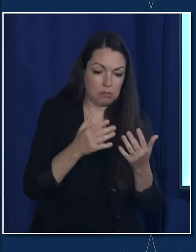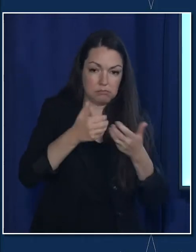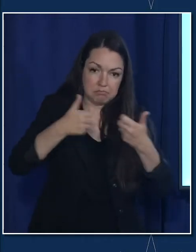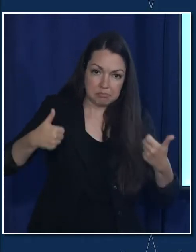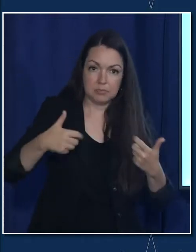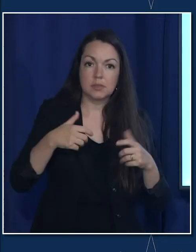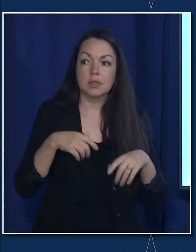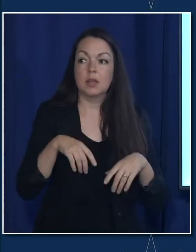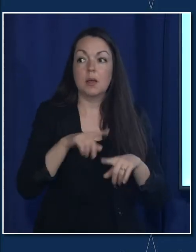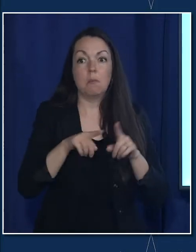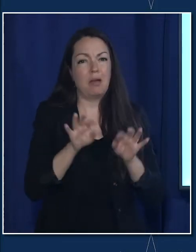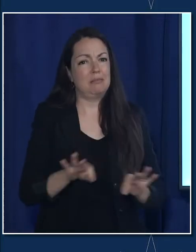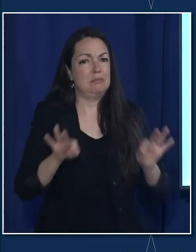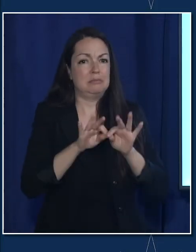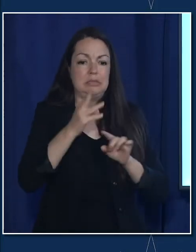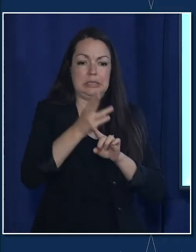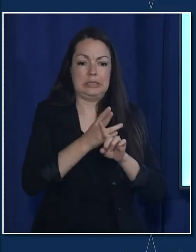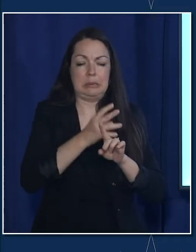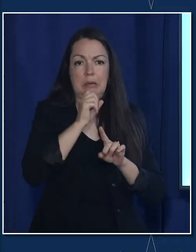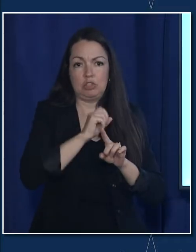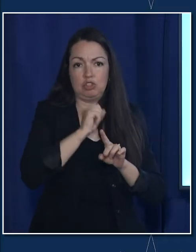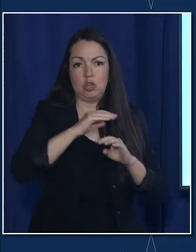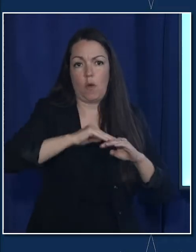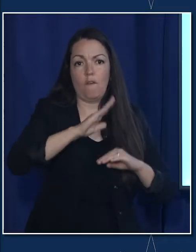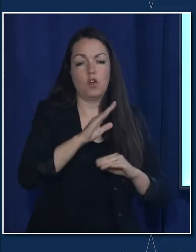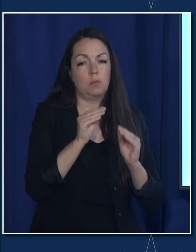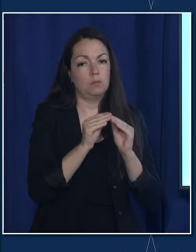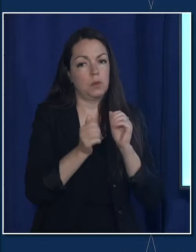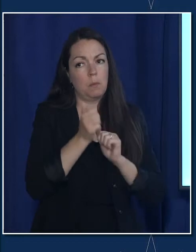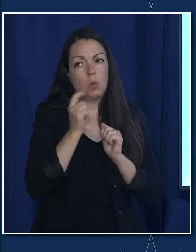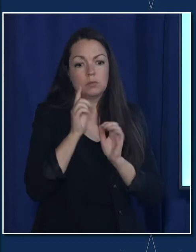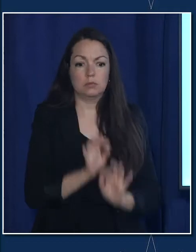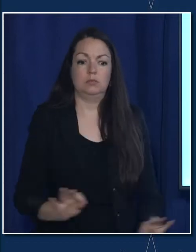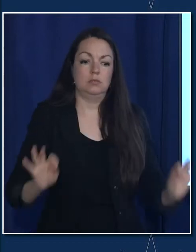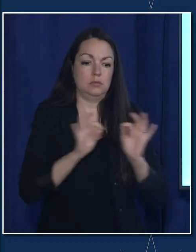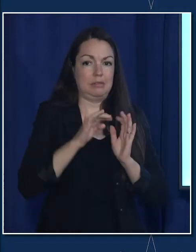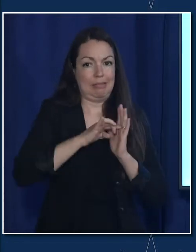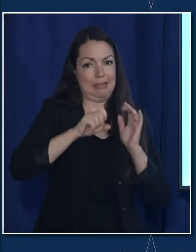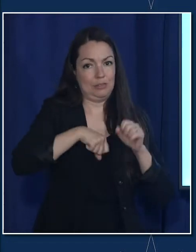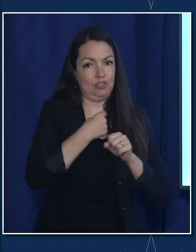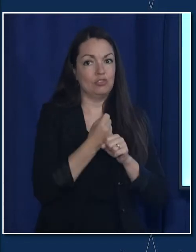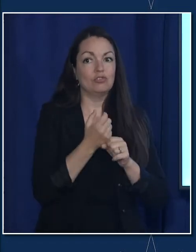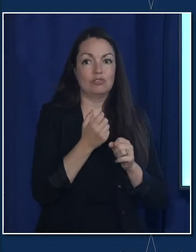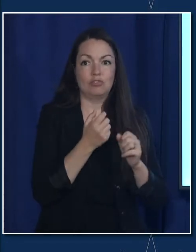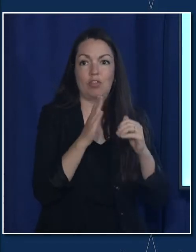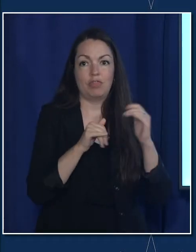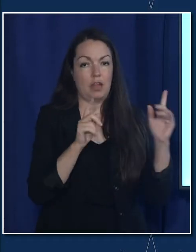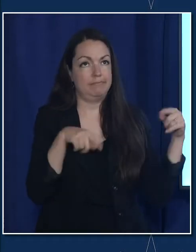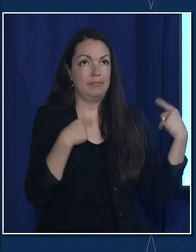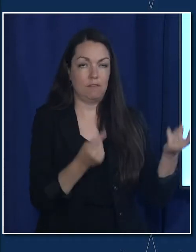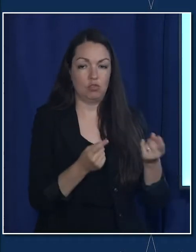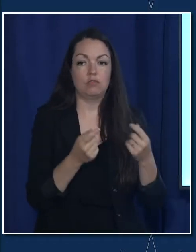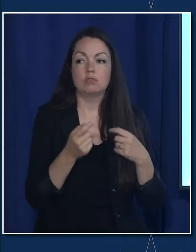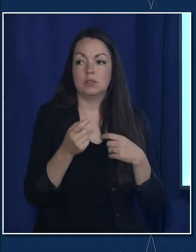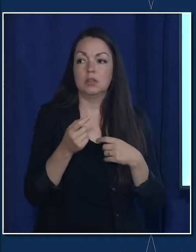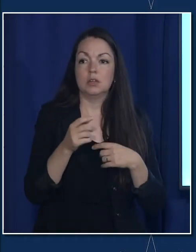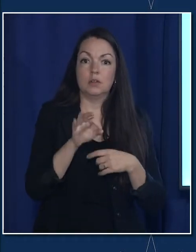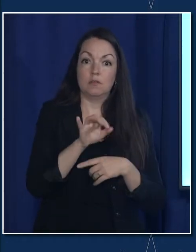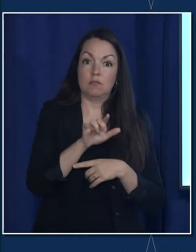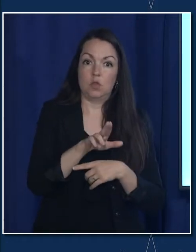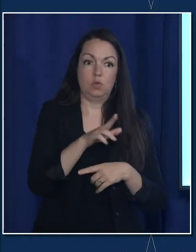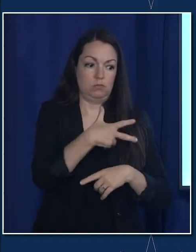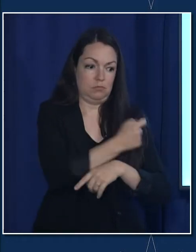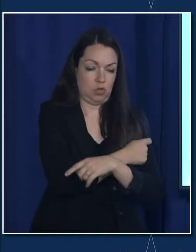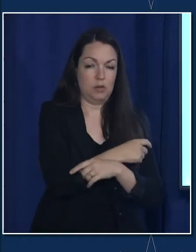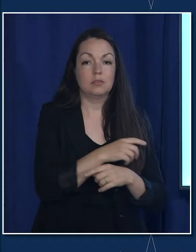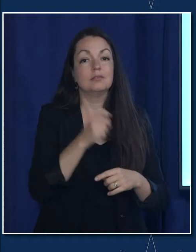age of 6 months get a flu vaccine. It's more important this year than ever. And then obviously, if people have not yet gotten a first dose of COVID vaccine, that's